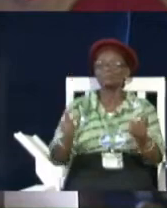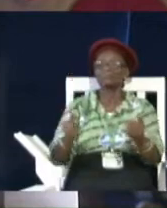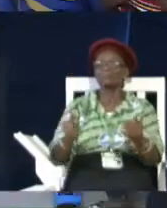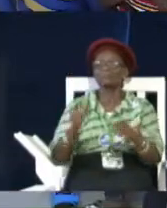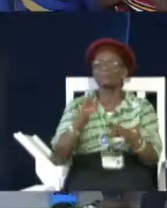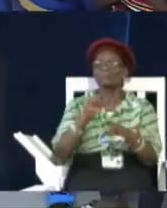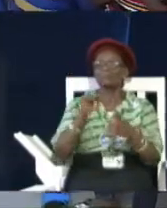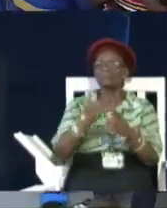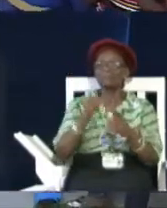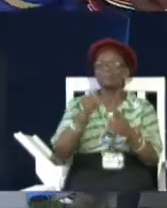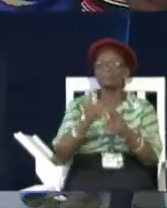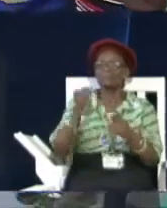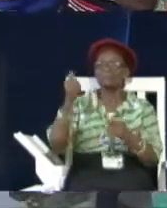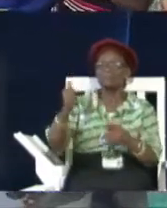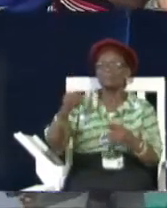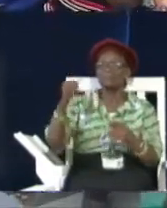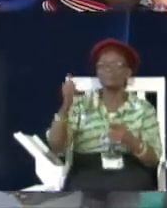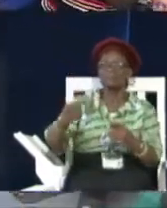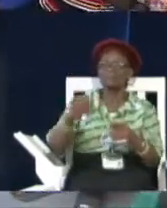answer them by fire.